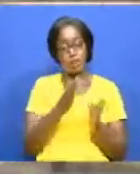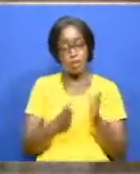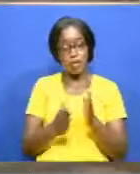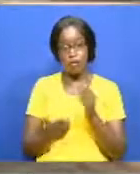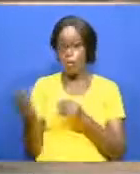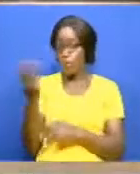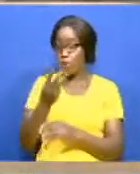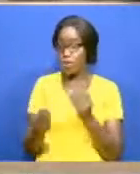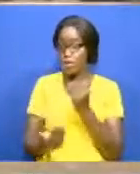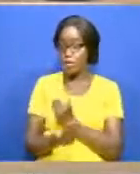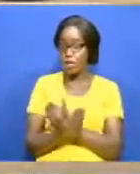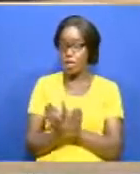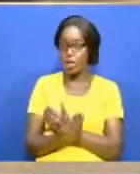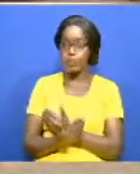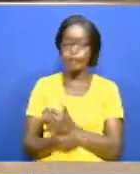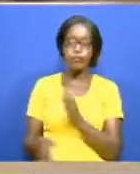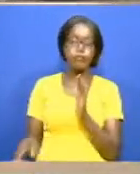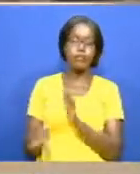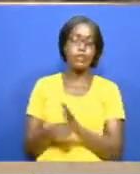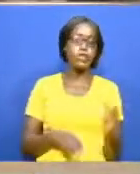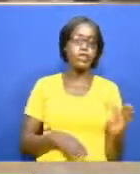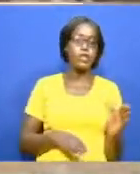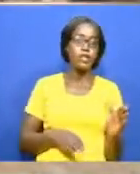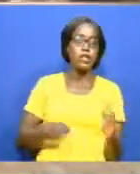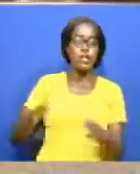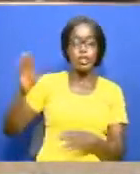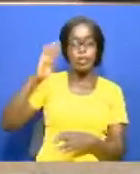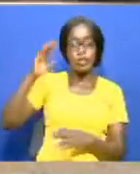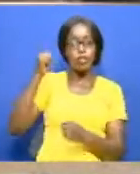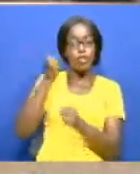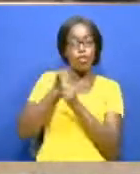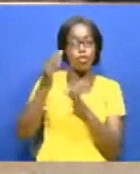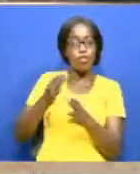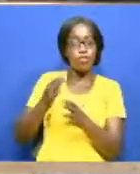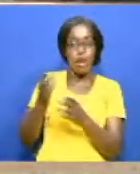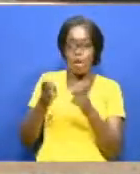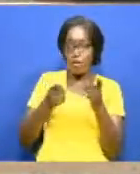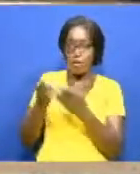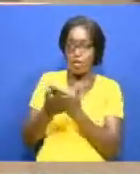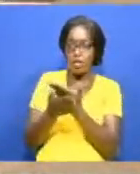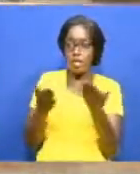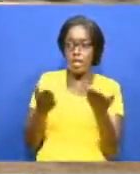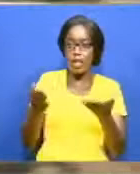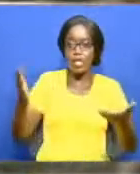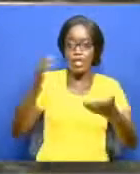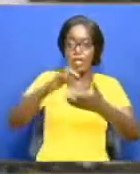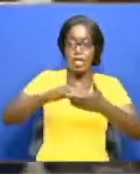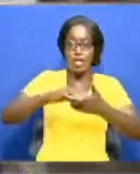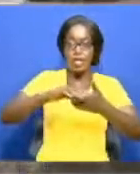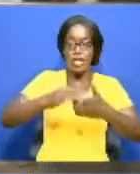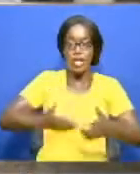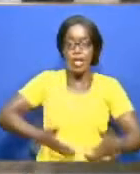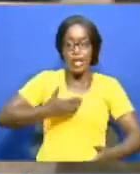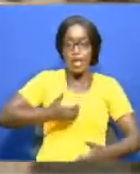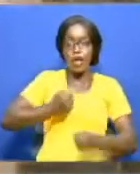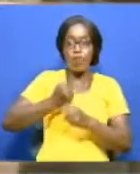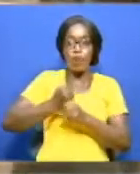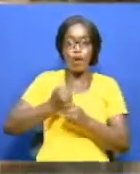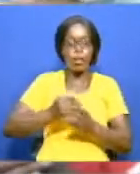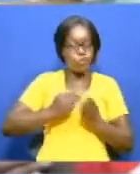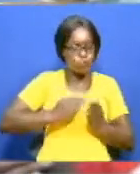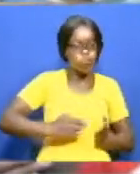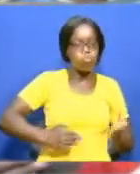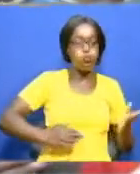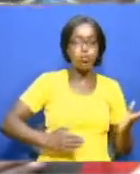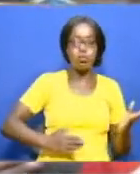morning. Drama ensued thereafter as security officers manning the Fresher Dairy premises engaged the disgruntled employees in a running battle. Ups.